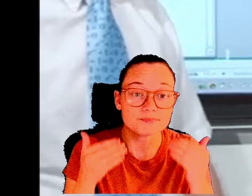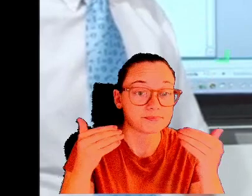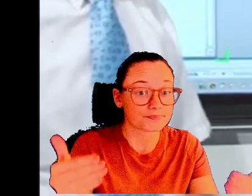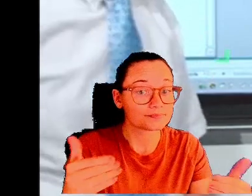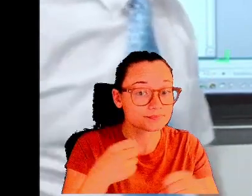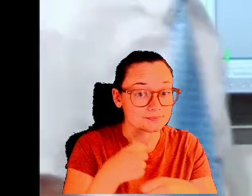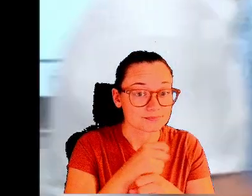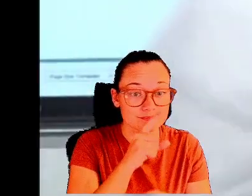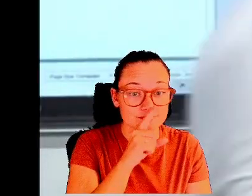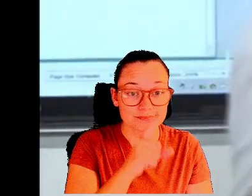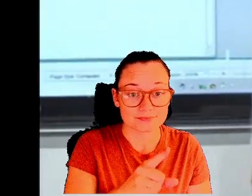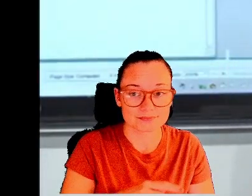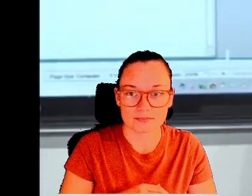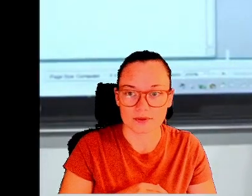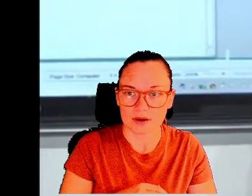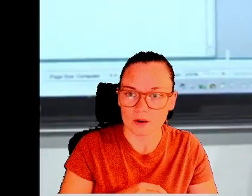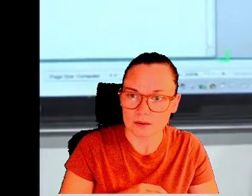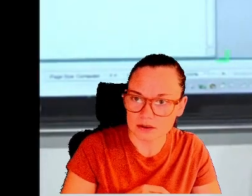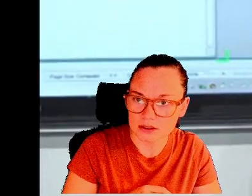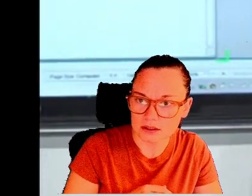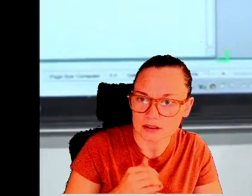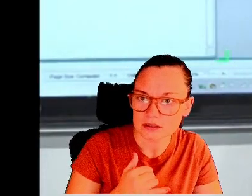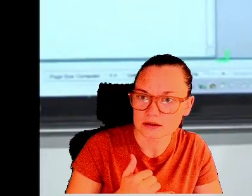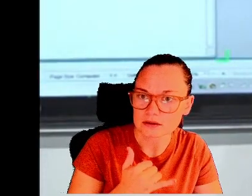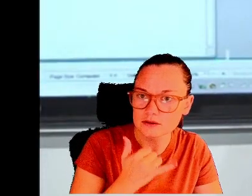let n,